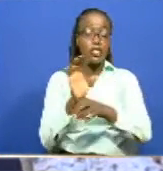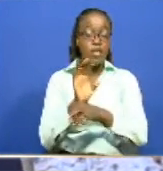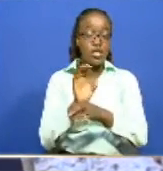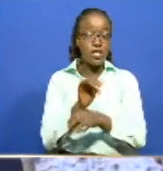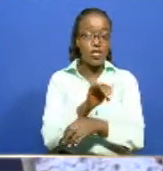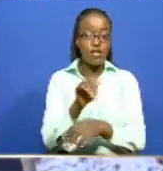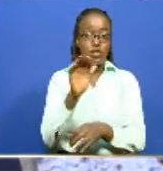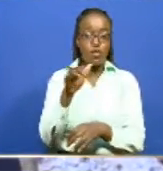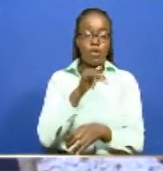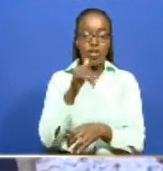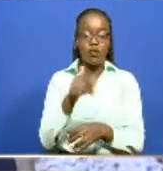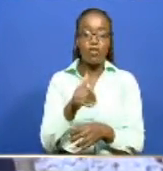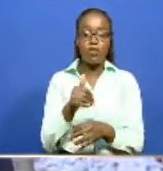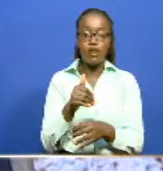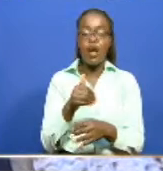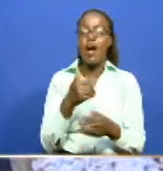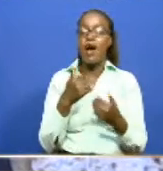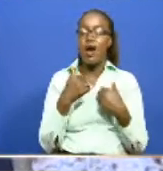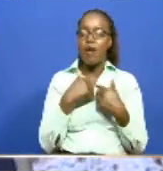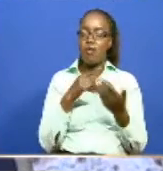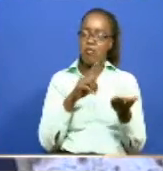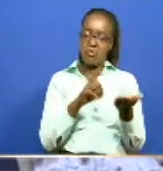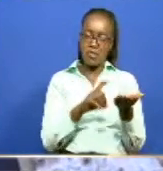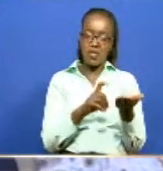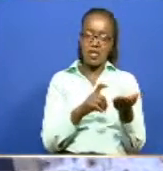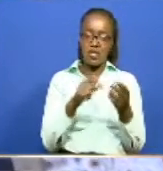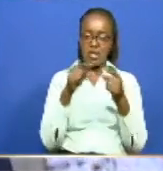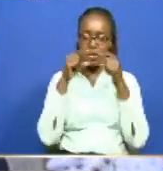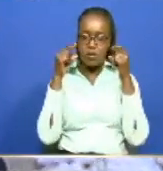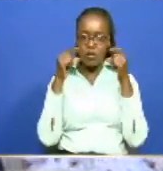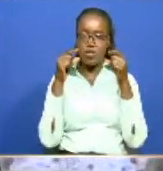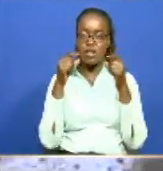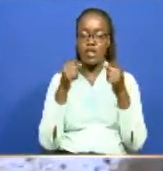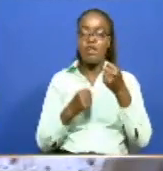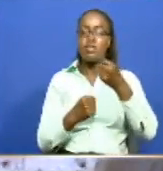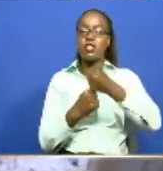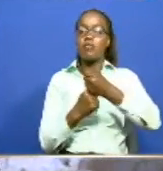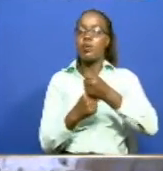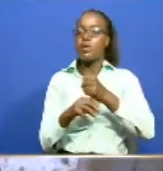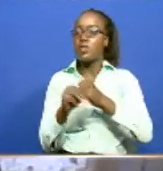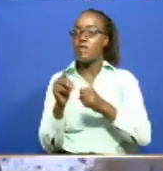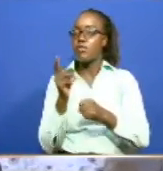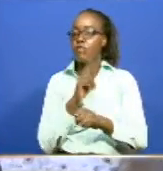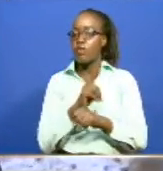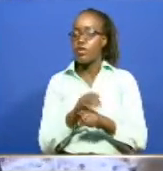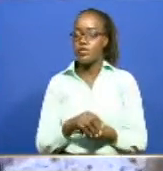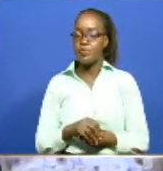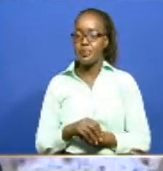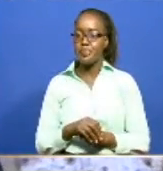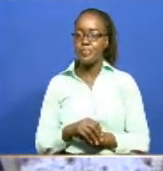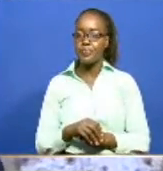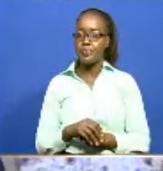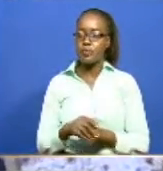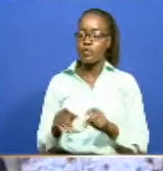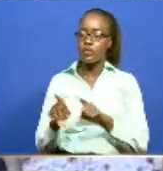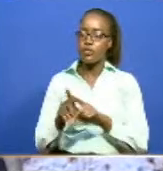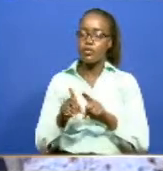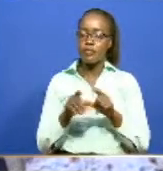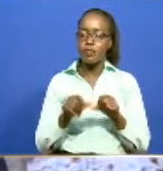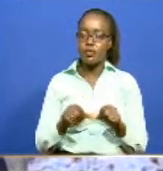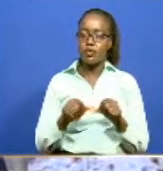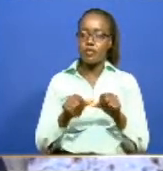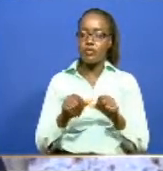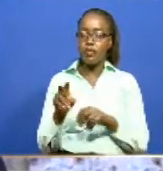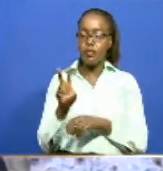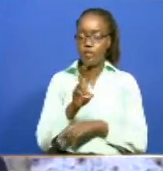cannot afford sanitizers and masks, we are working to support them. We also continue to monitor